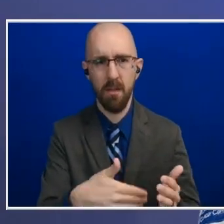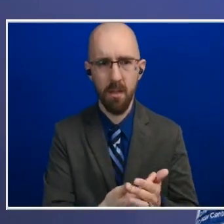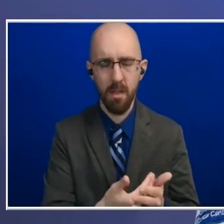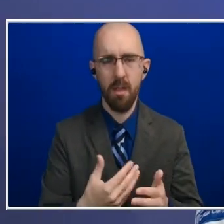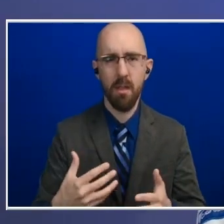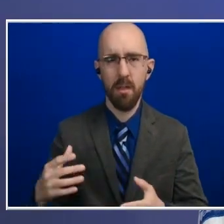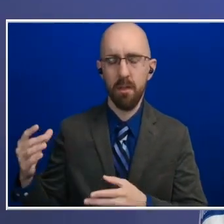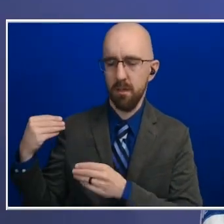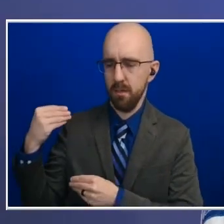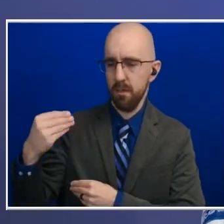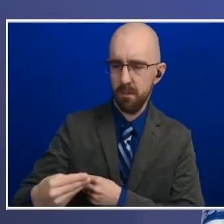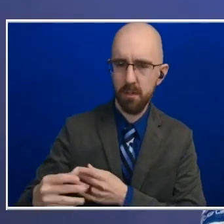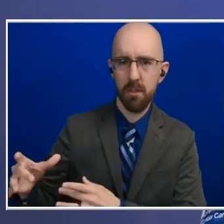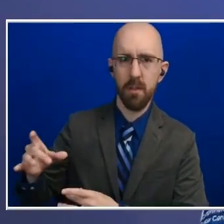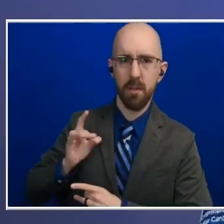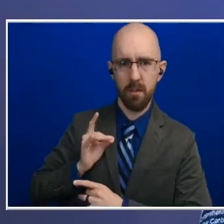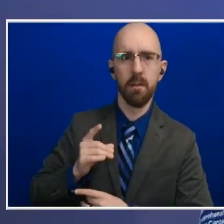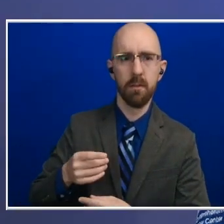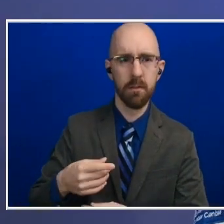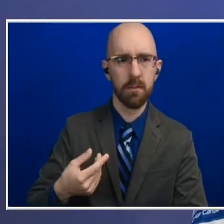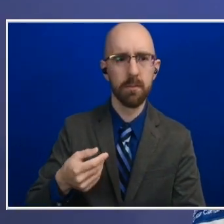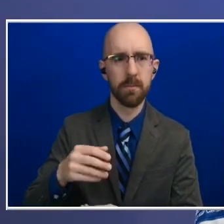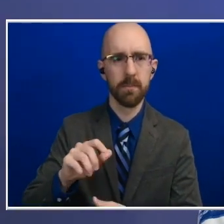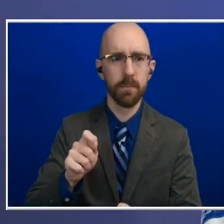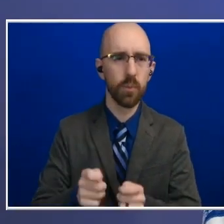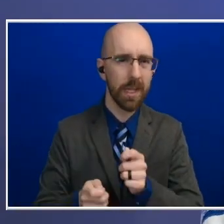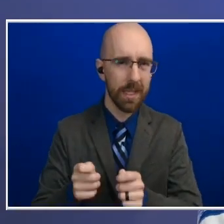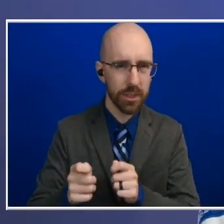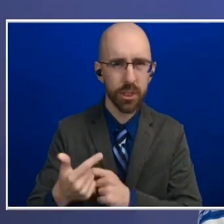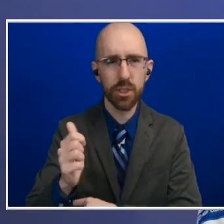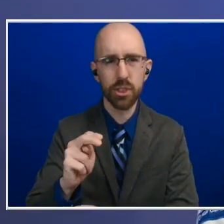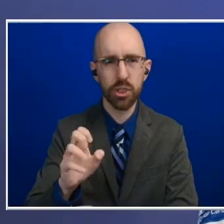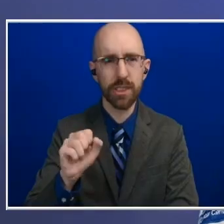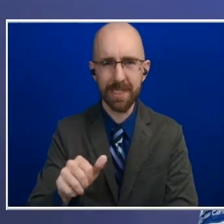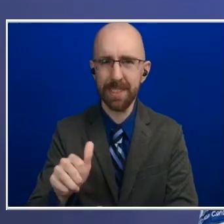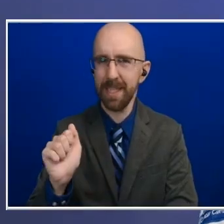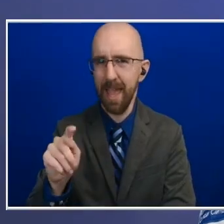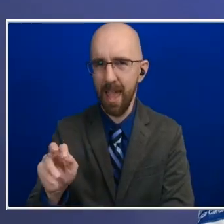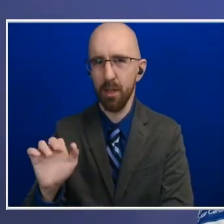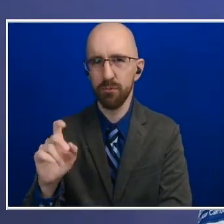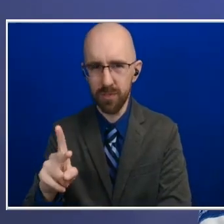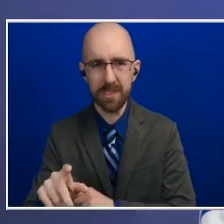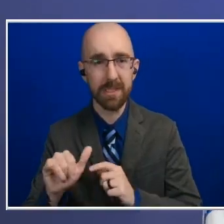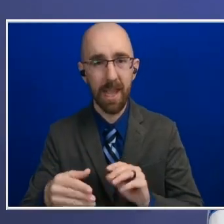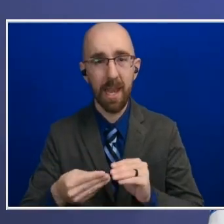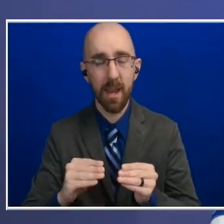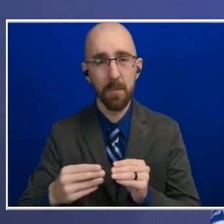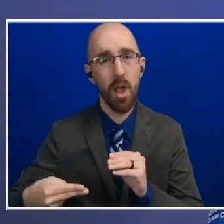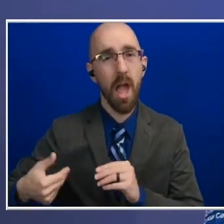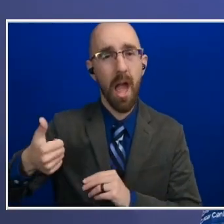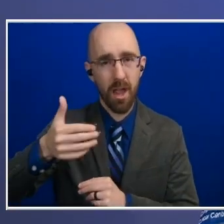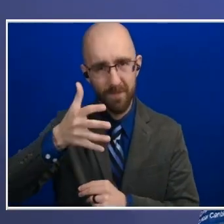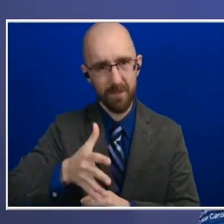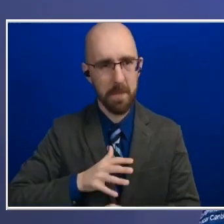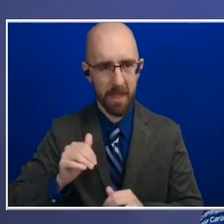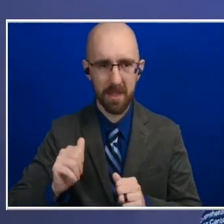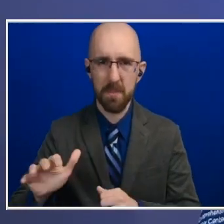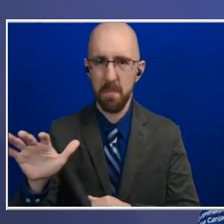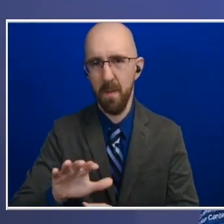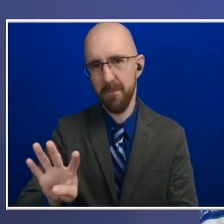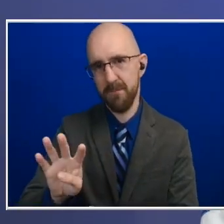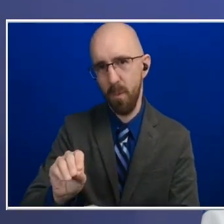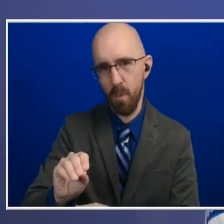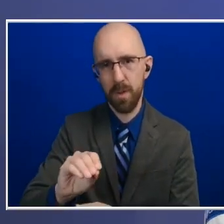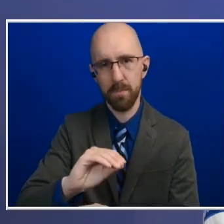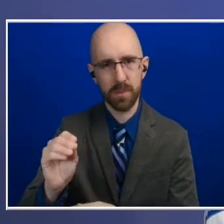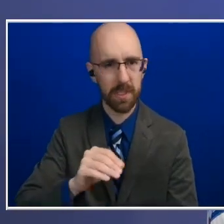that we know put patients at risk for developing breast cancer. That number is considerably higher in men. It can be up to about 40% of male breast cancers